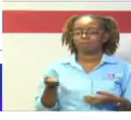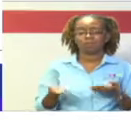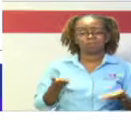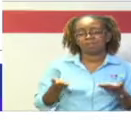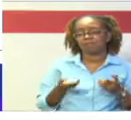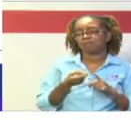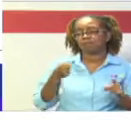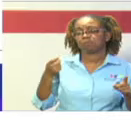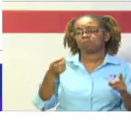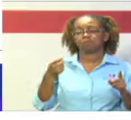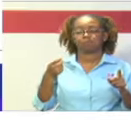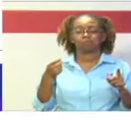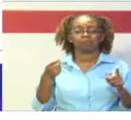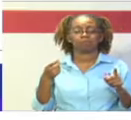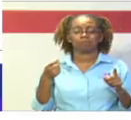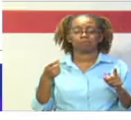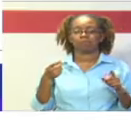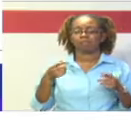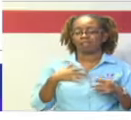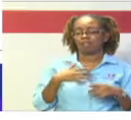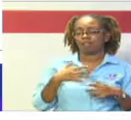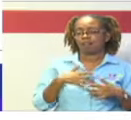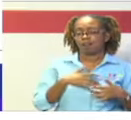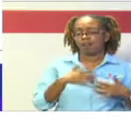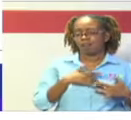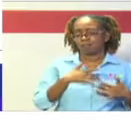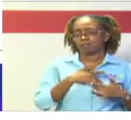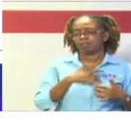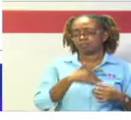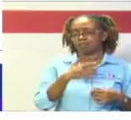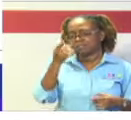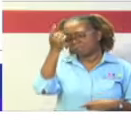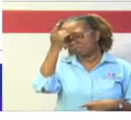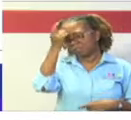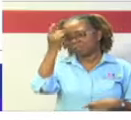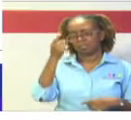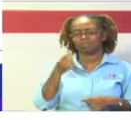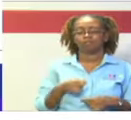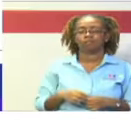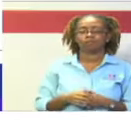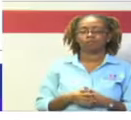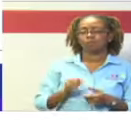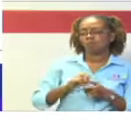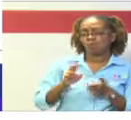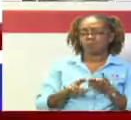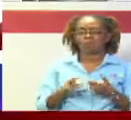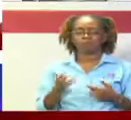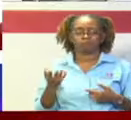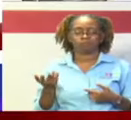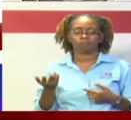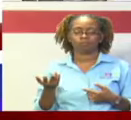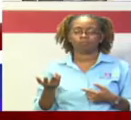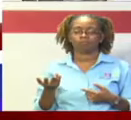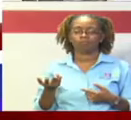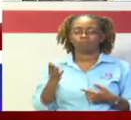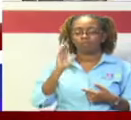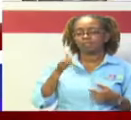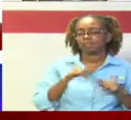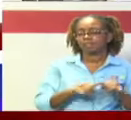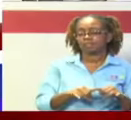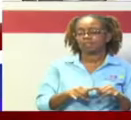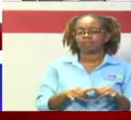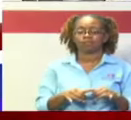listed as one of the COVID death statistics? Do you understand my question? Okay, yes, question understood. That question has been